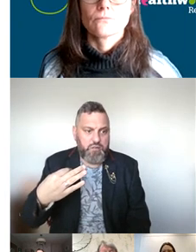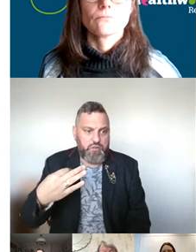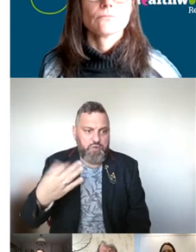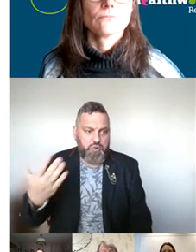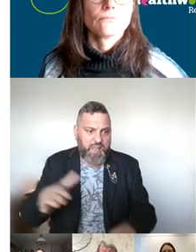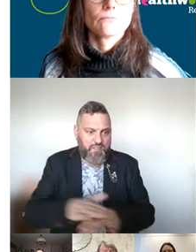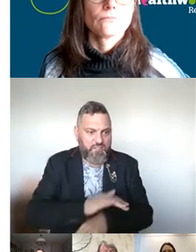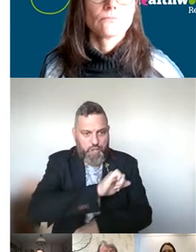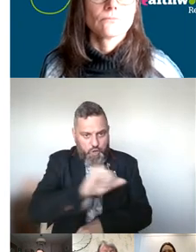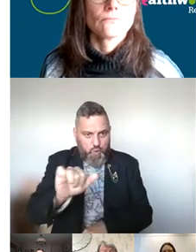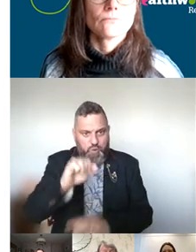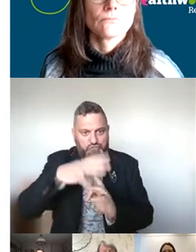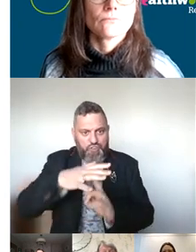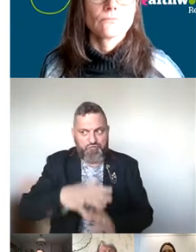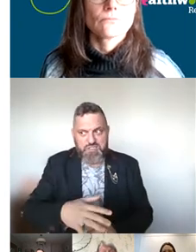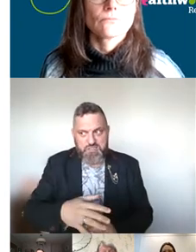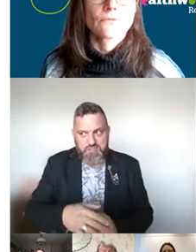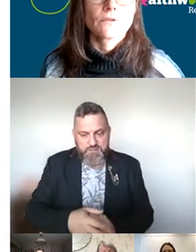out.